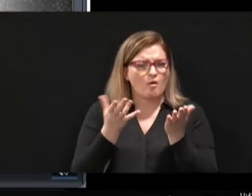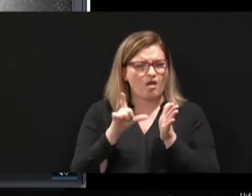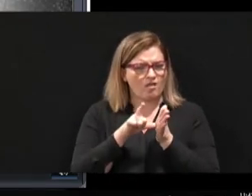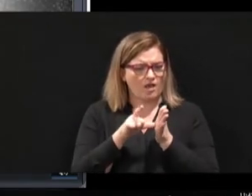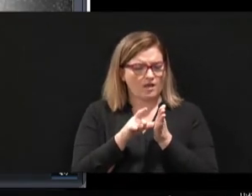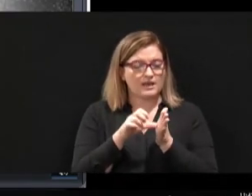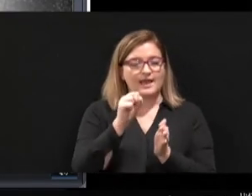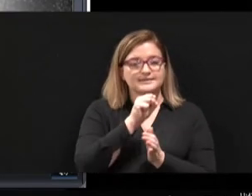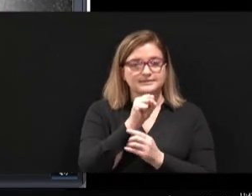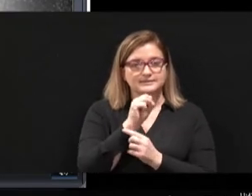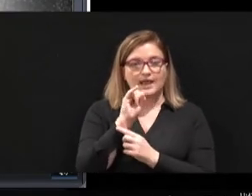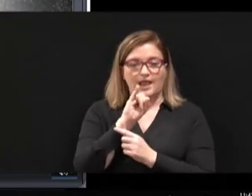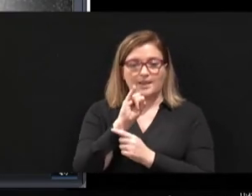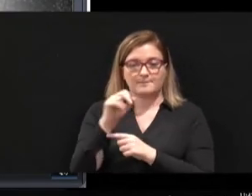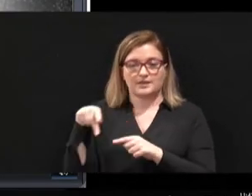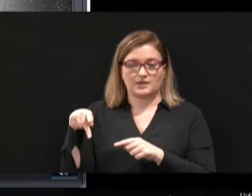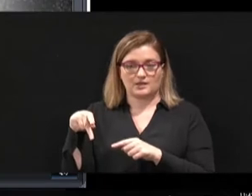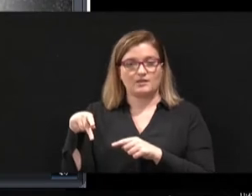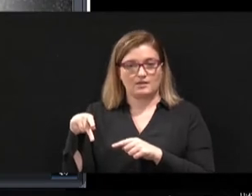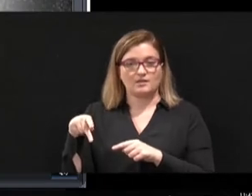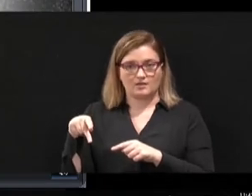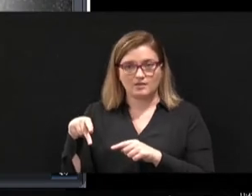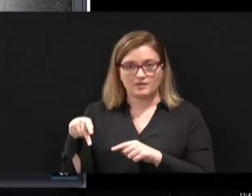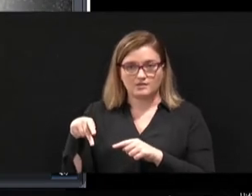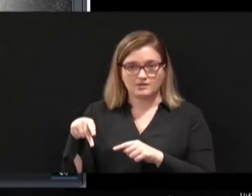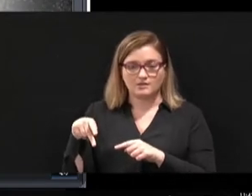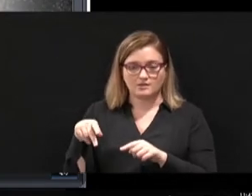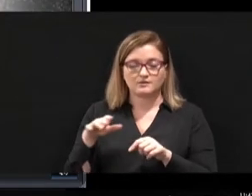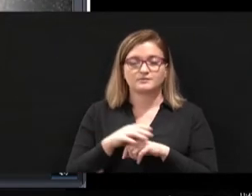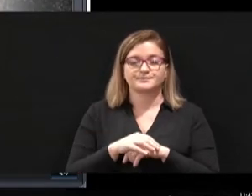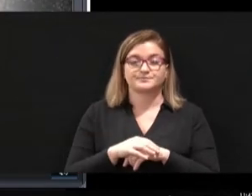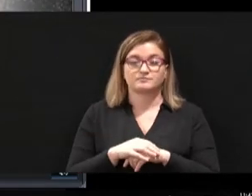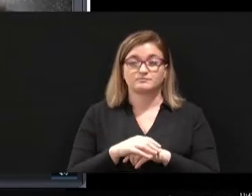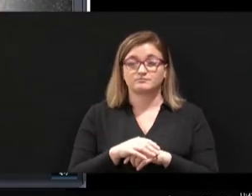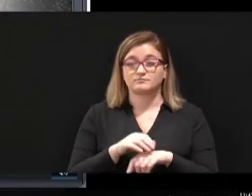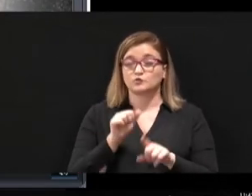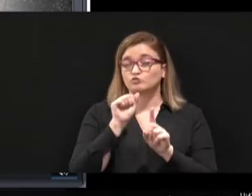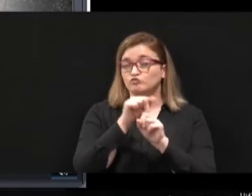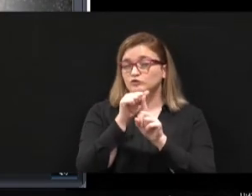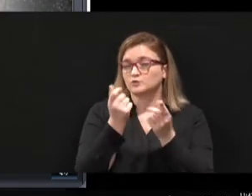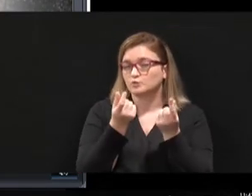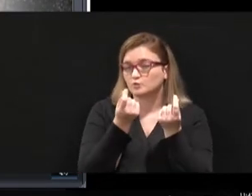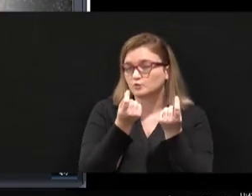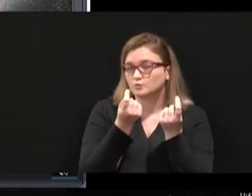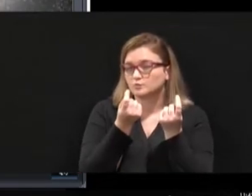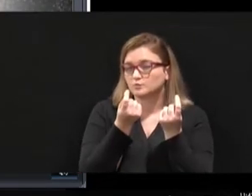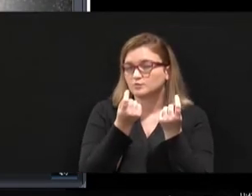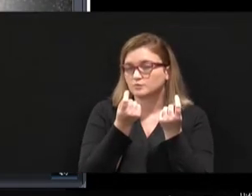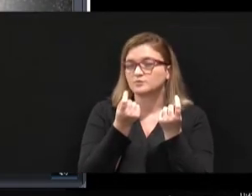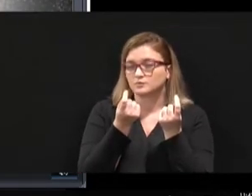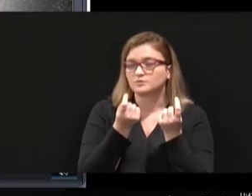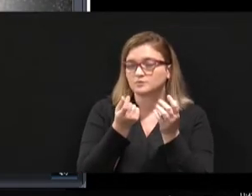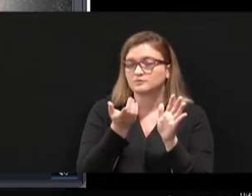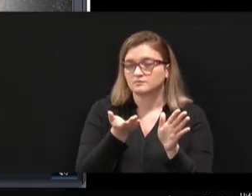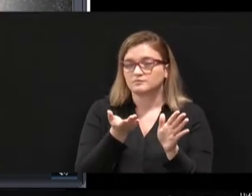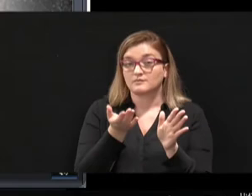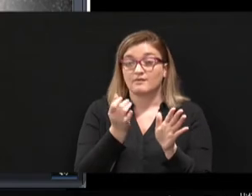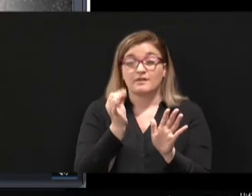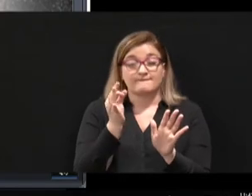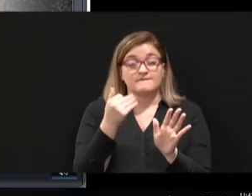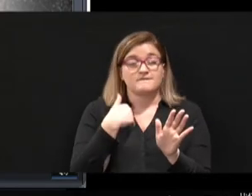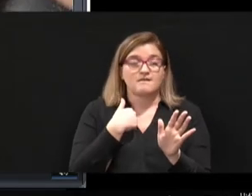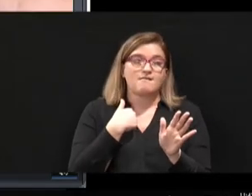put s-i-p. The trick with this, you've got to make sure, you get really, if you have